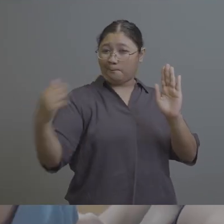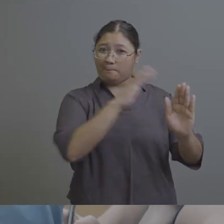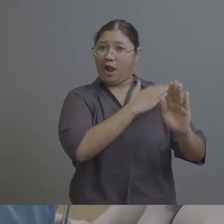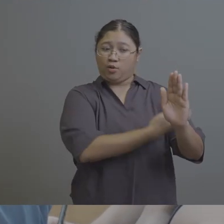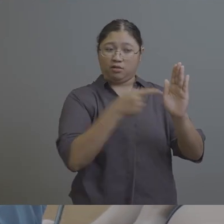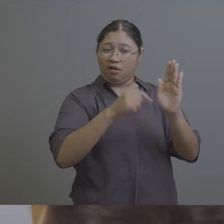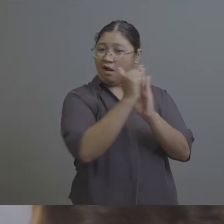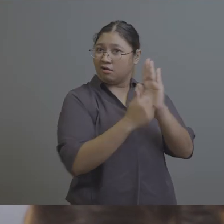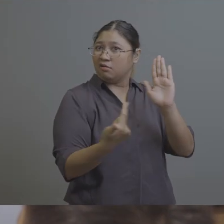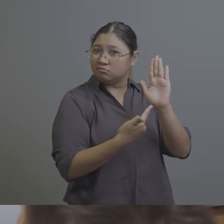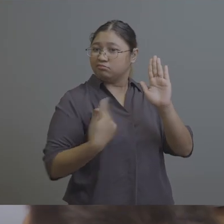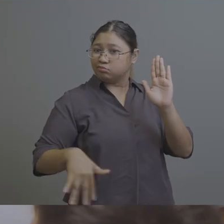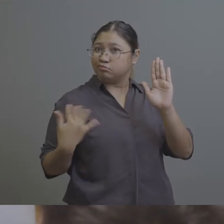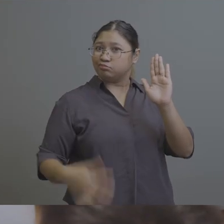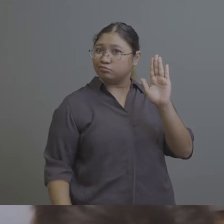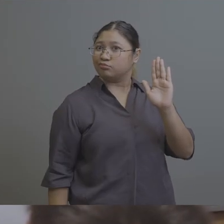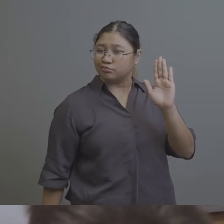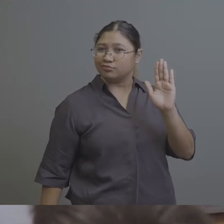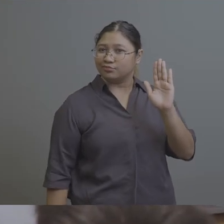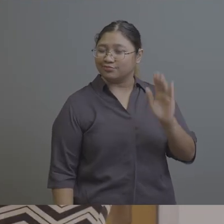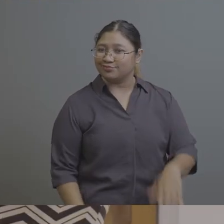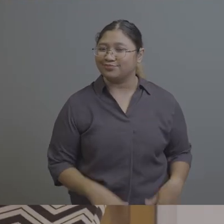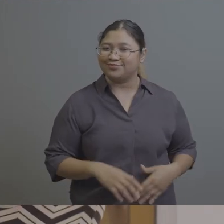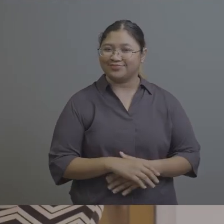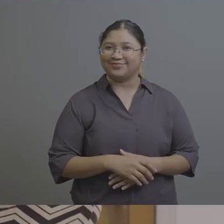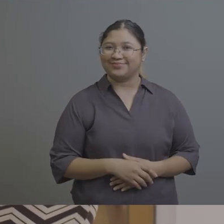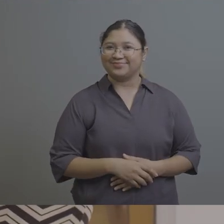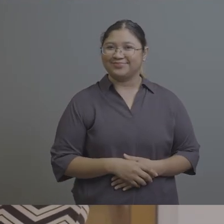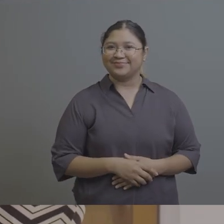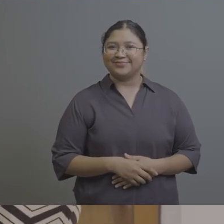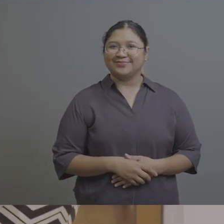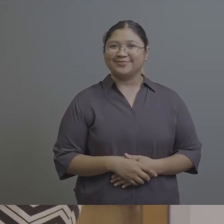of lifelong learning through the power of art.